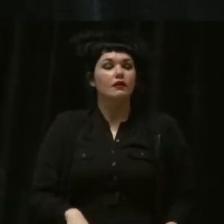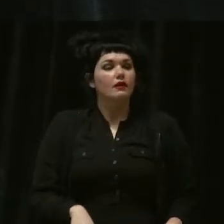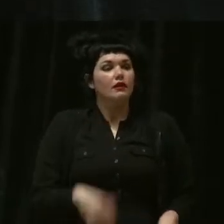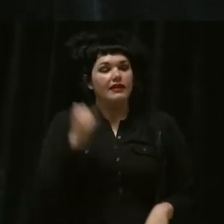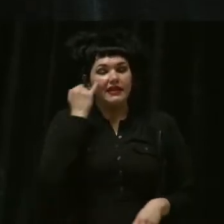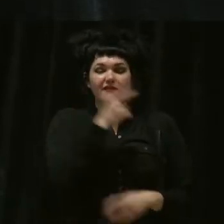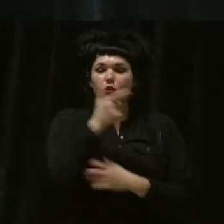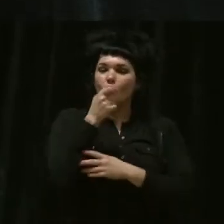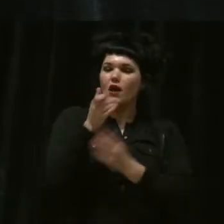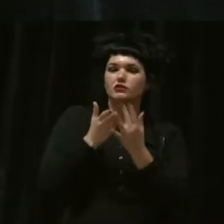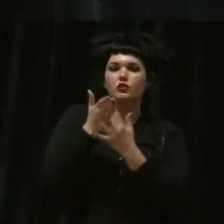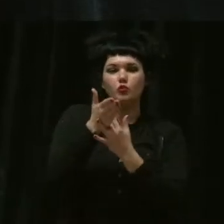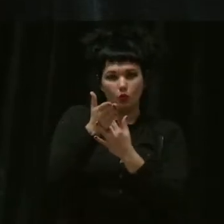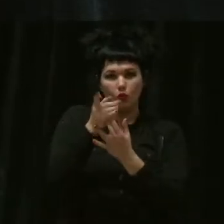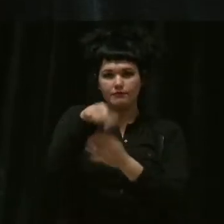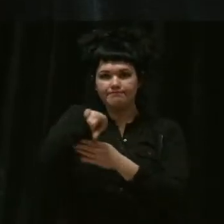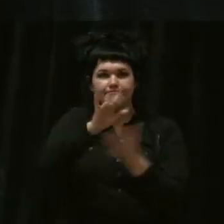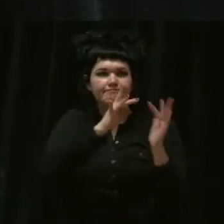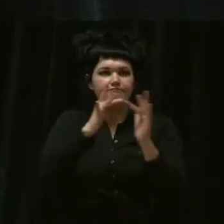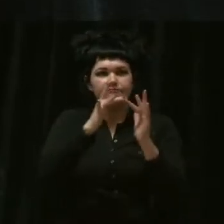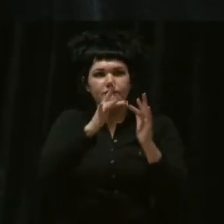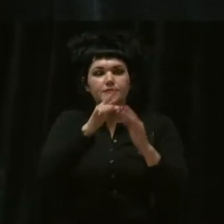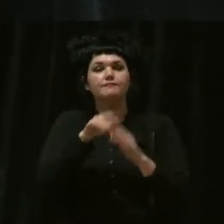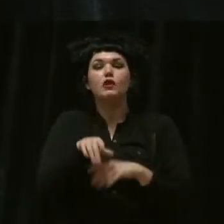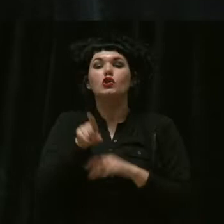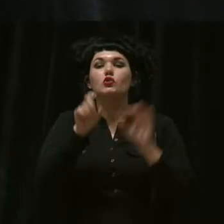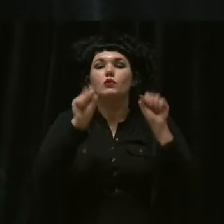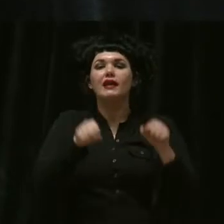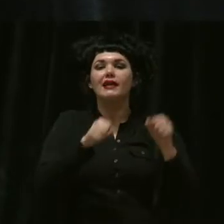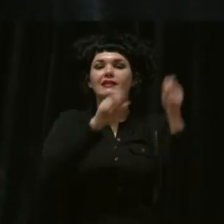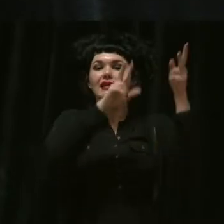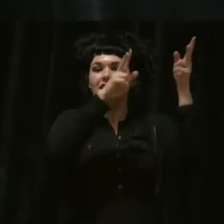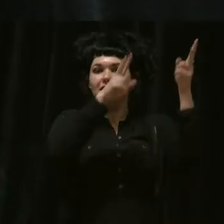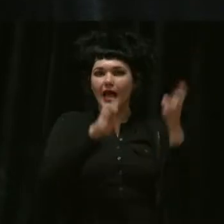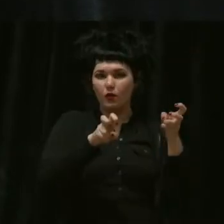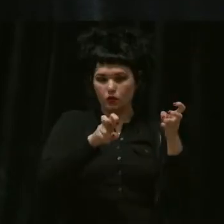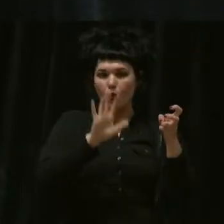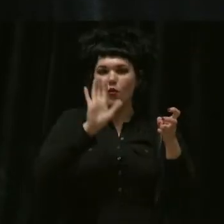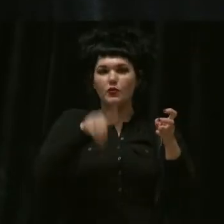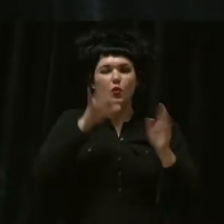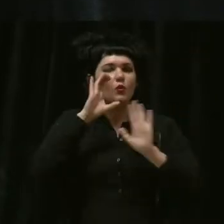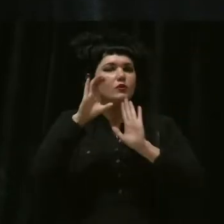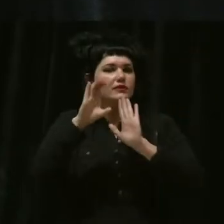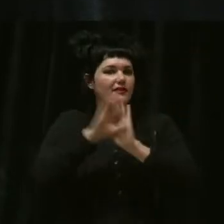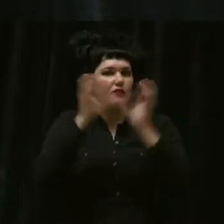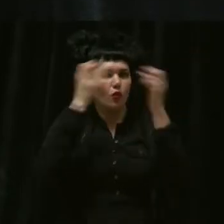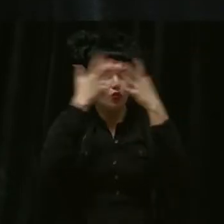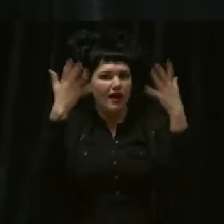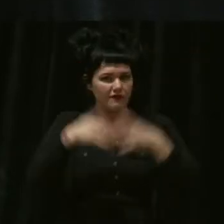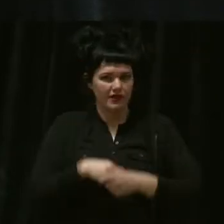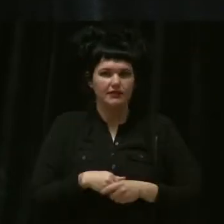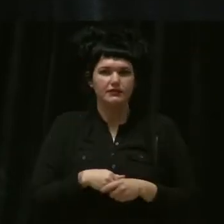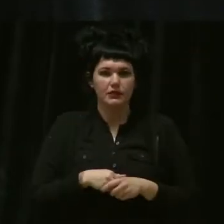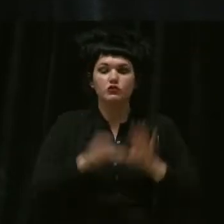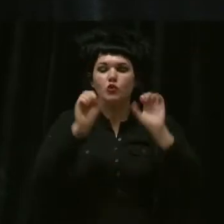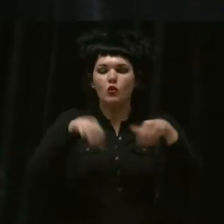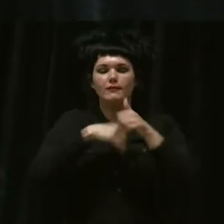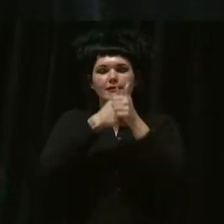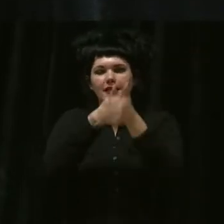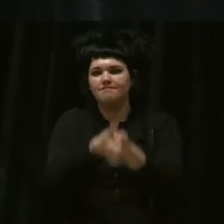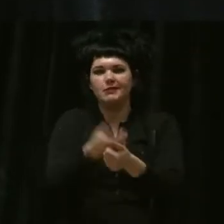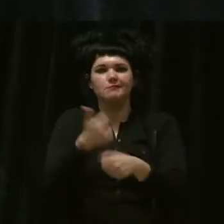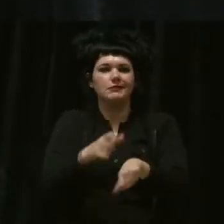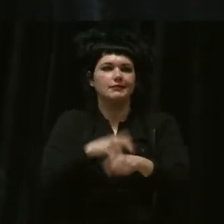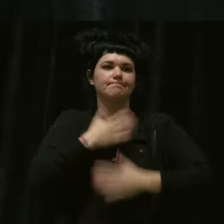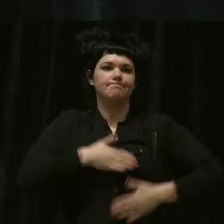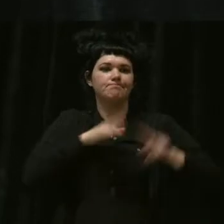watching on live stream, you can go and download these infographics so again that you can look at this at your leisure